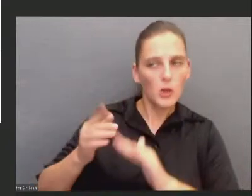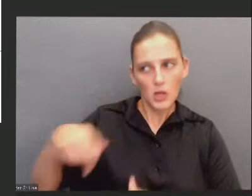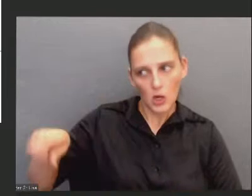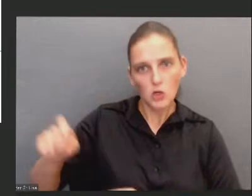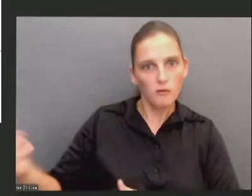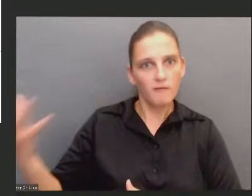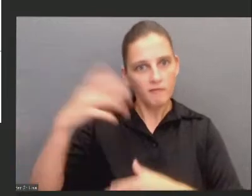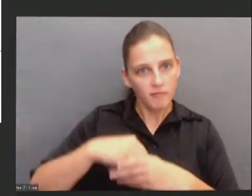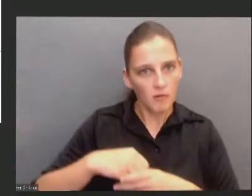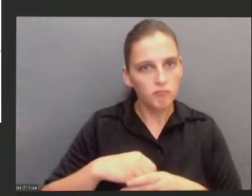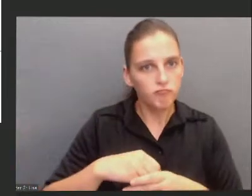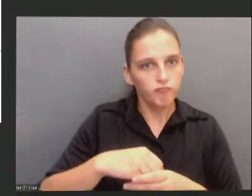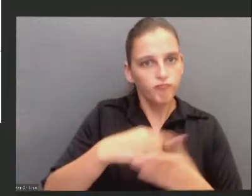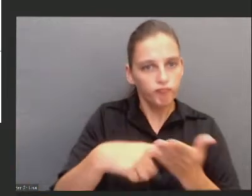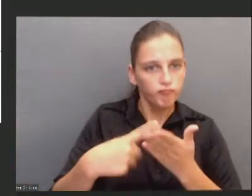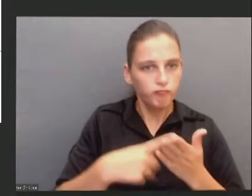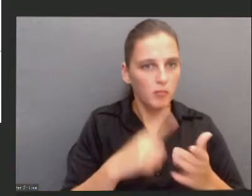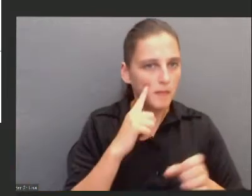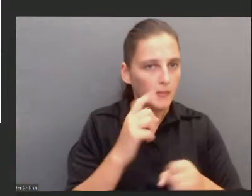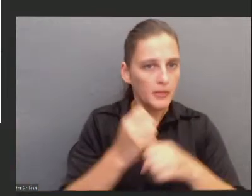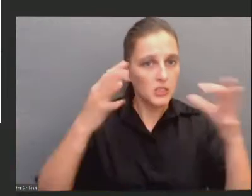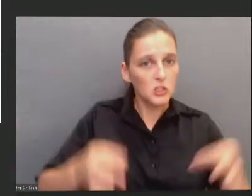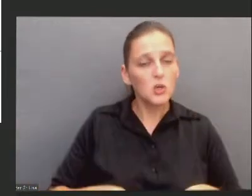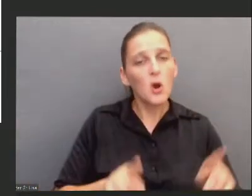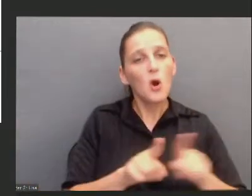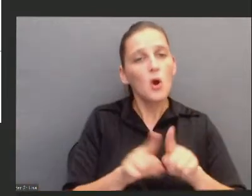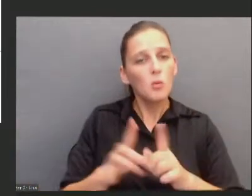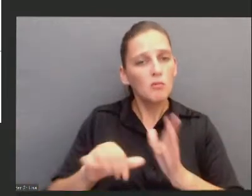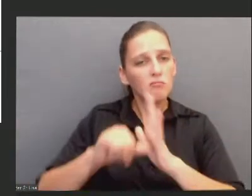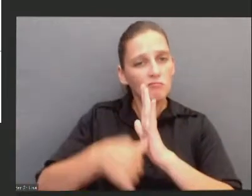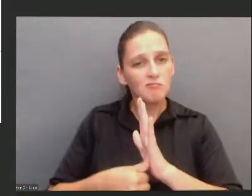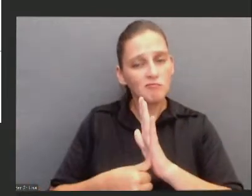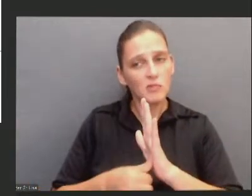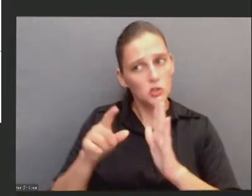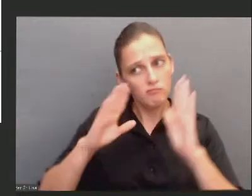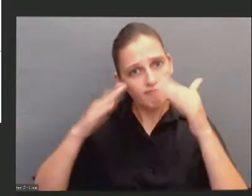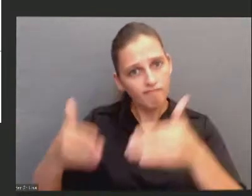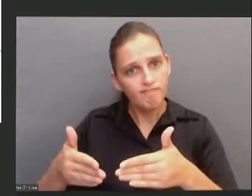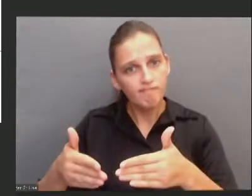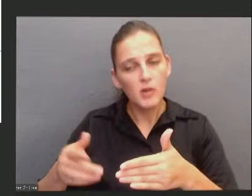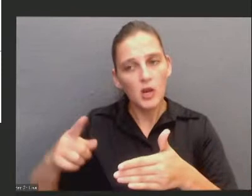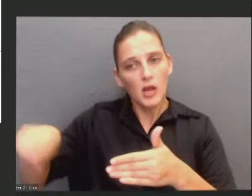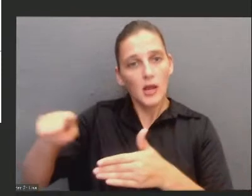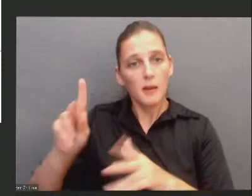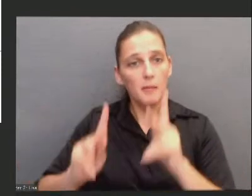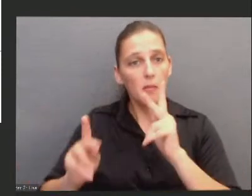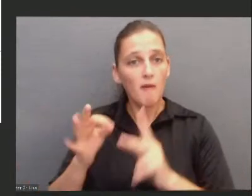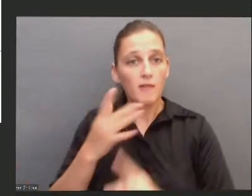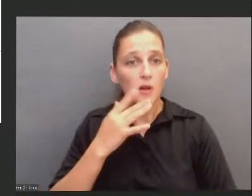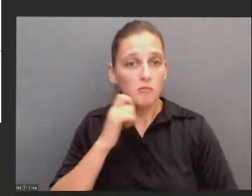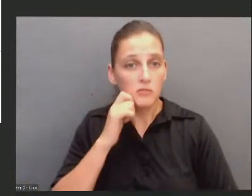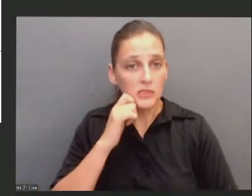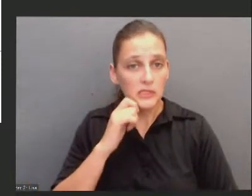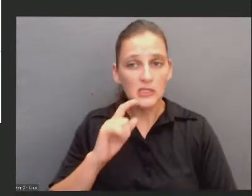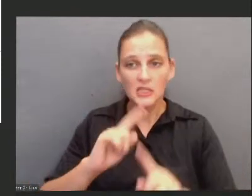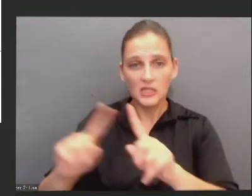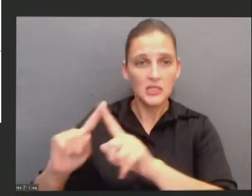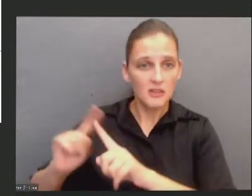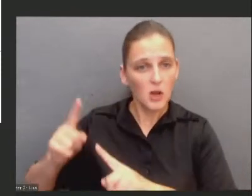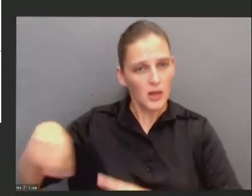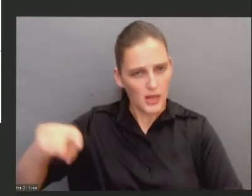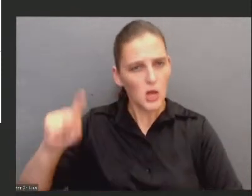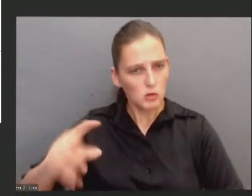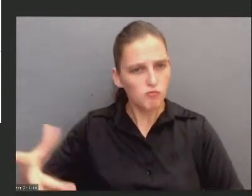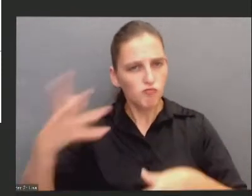the importance of representation of communities of color and individuals across the lifespan, the very young and our older